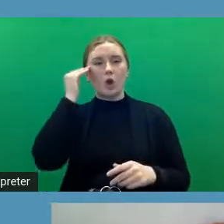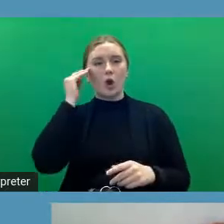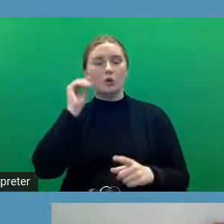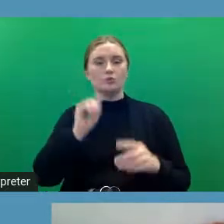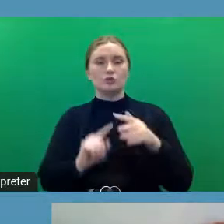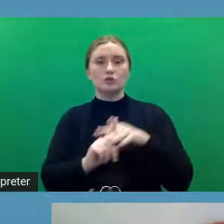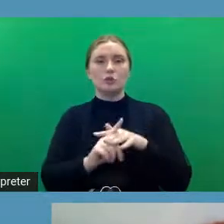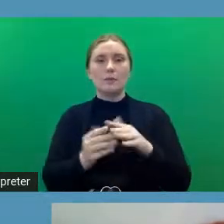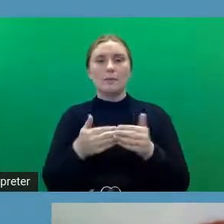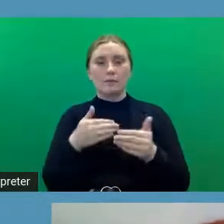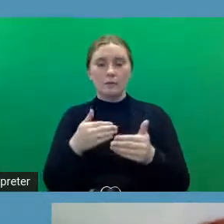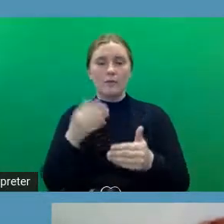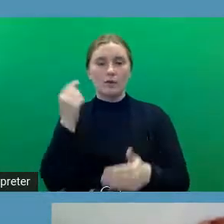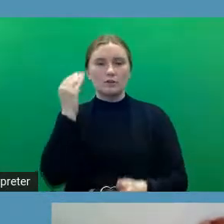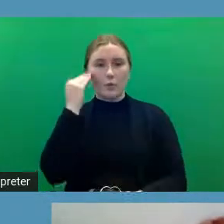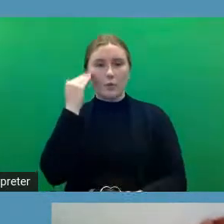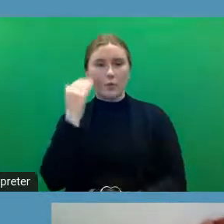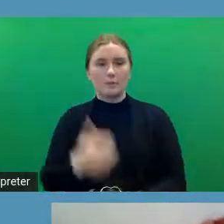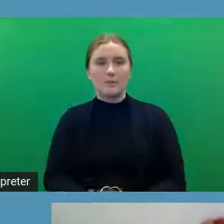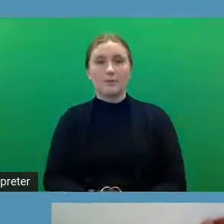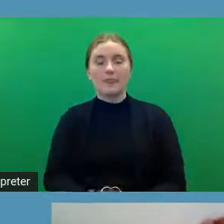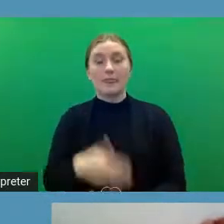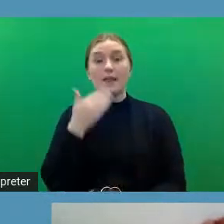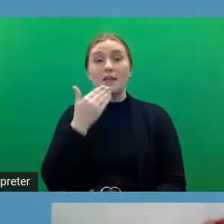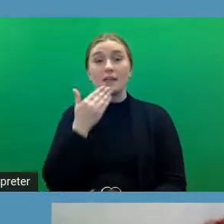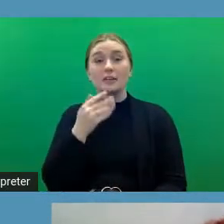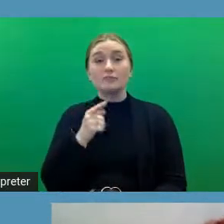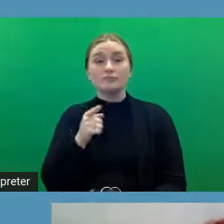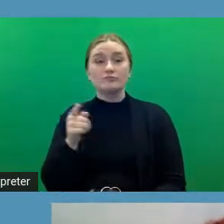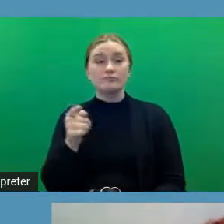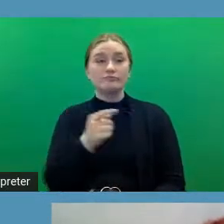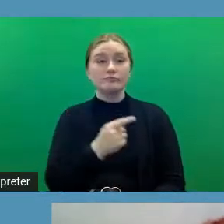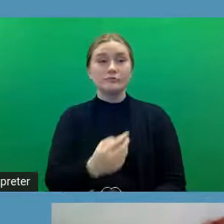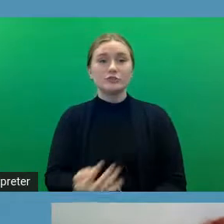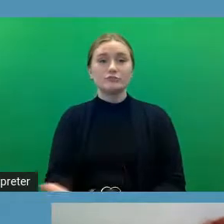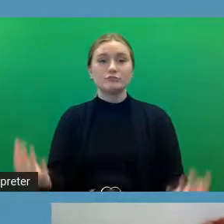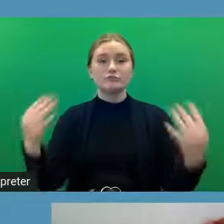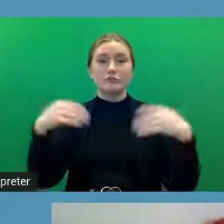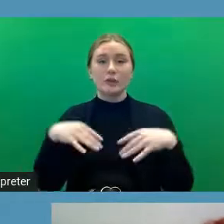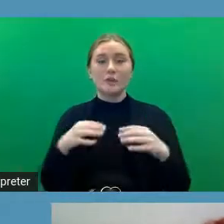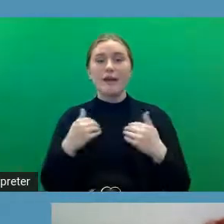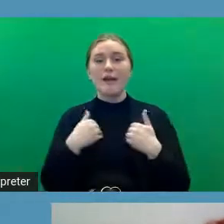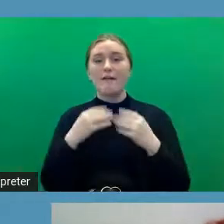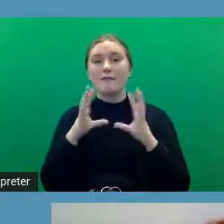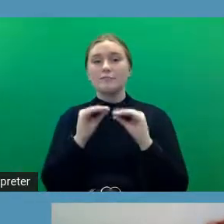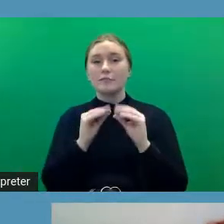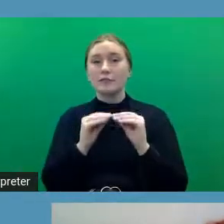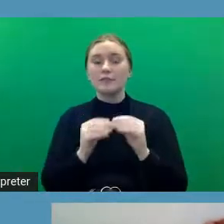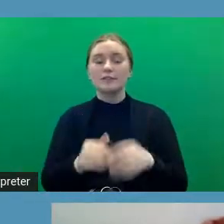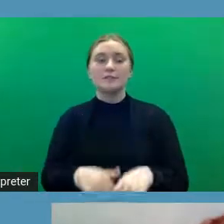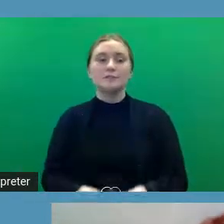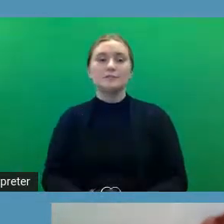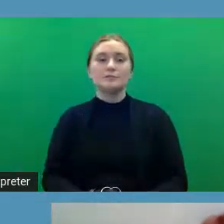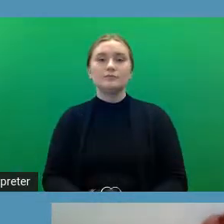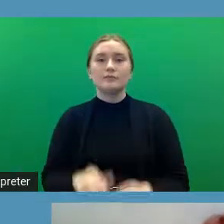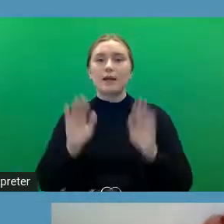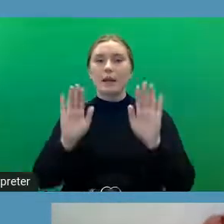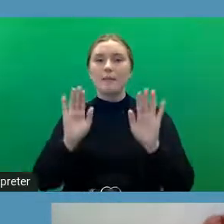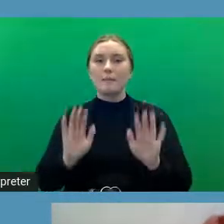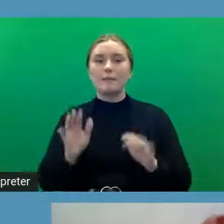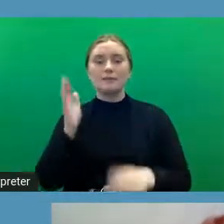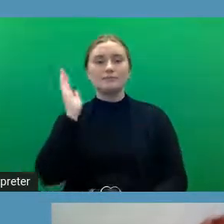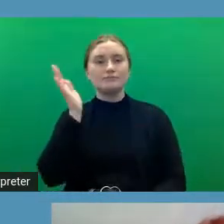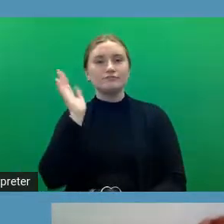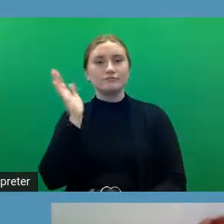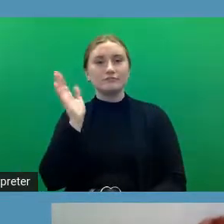Thank you all. We are at time. Just really a wonderful presentation. And I swear I didn't ask